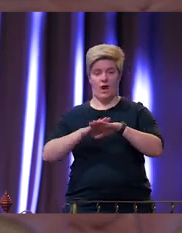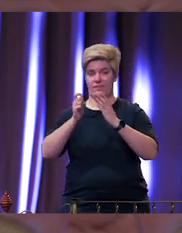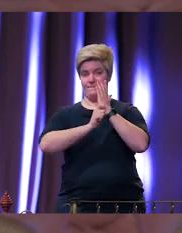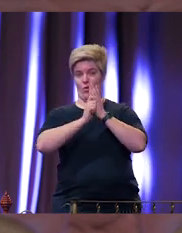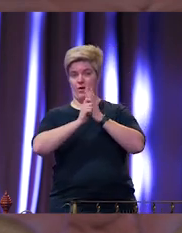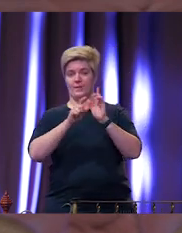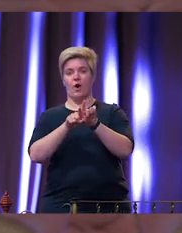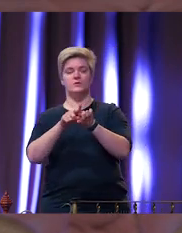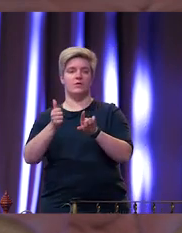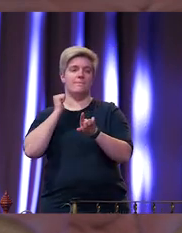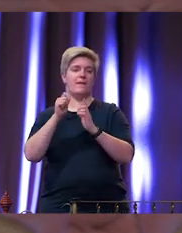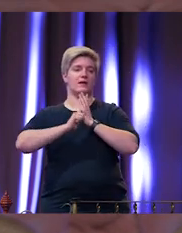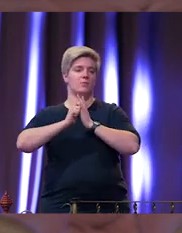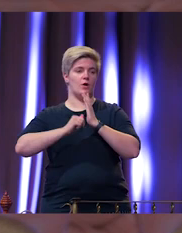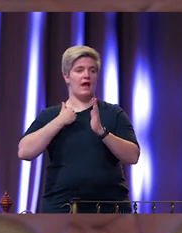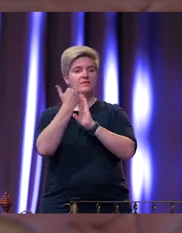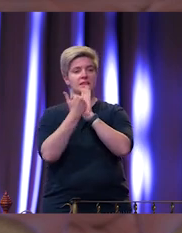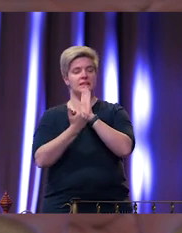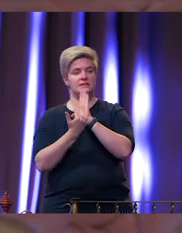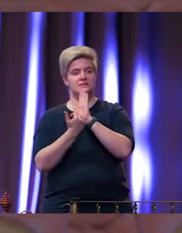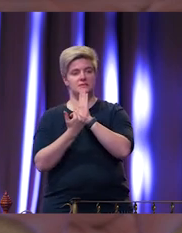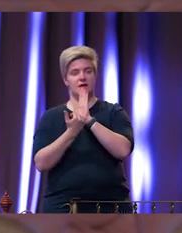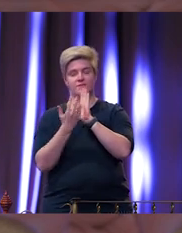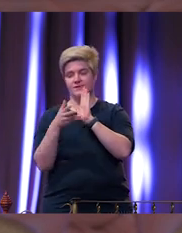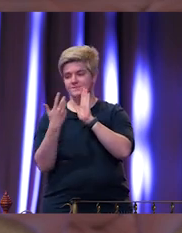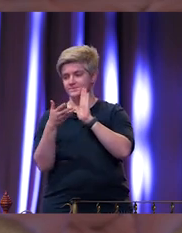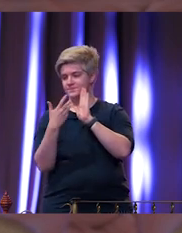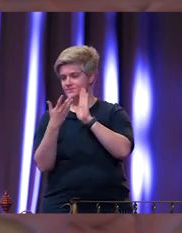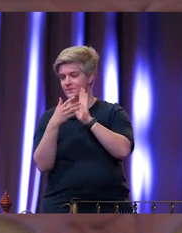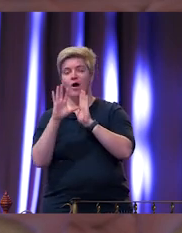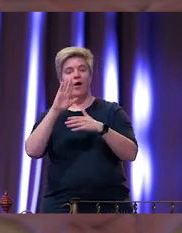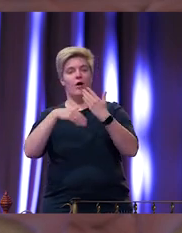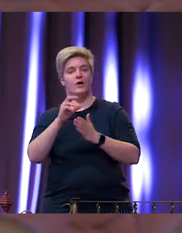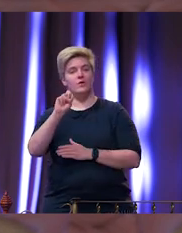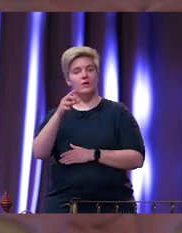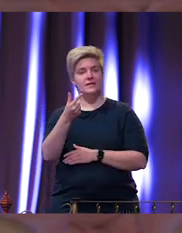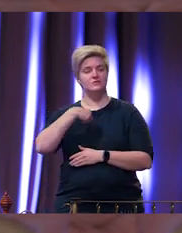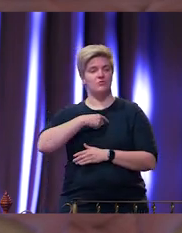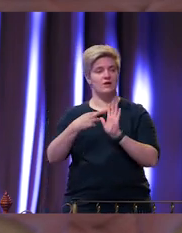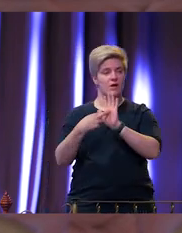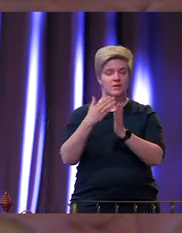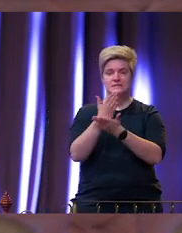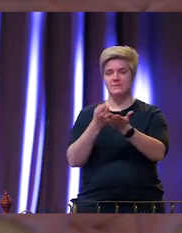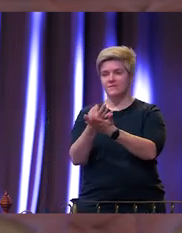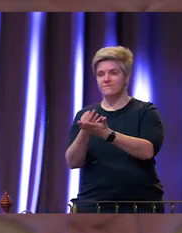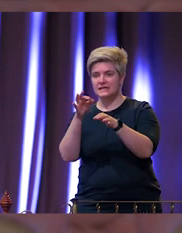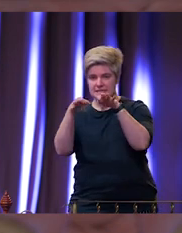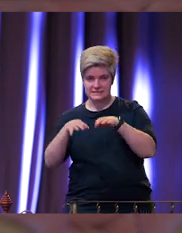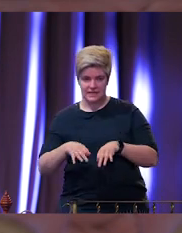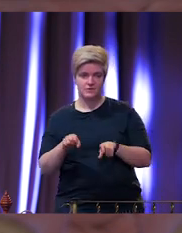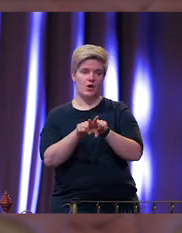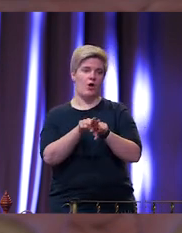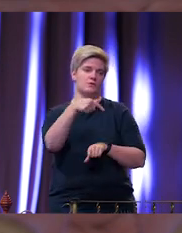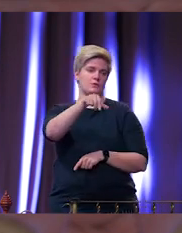back of the program is a listing of, you know, the organizations we represent, some of the funding details, and there's also a QR code